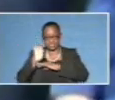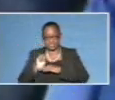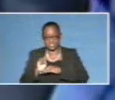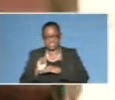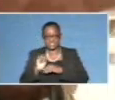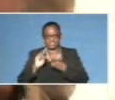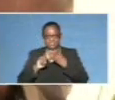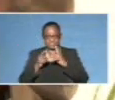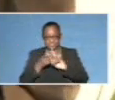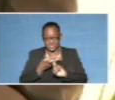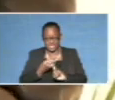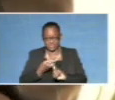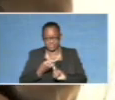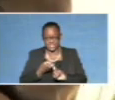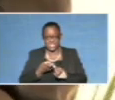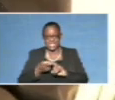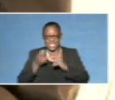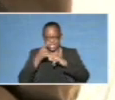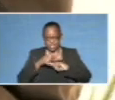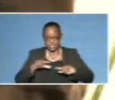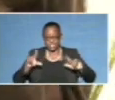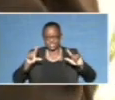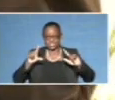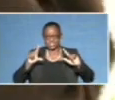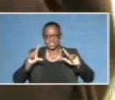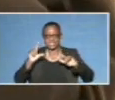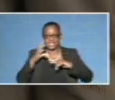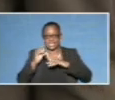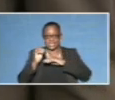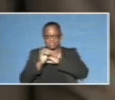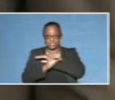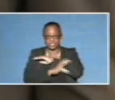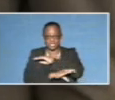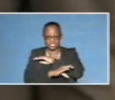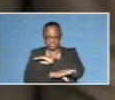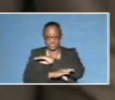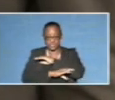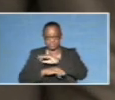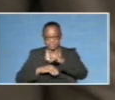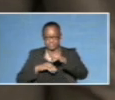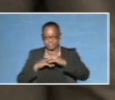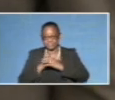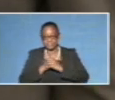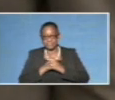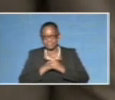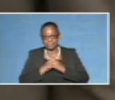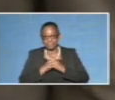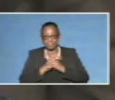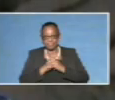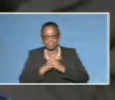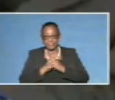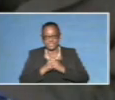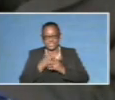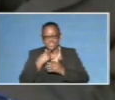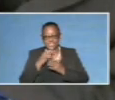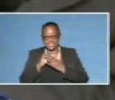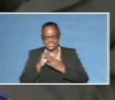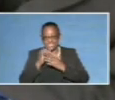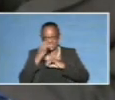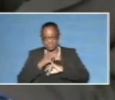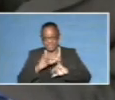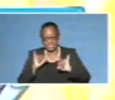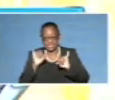friend's tenacity and loyalty to country. Only four of the signatories to our independence